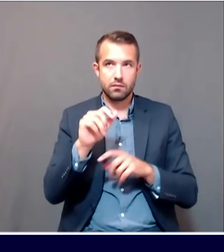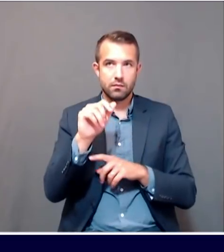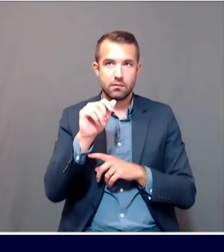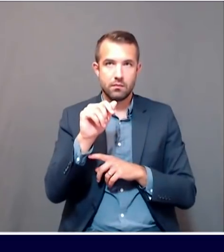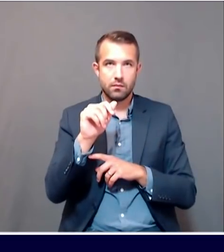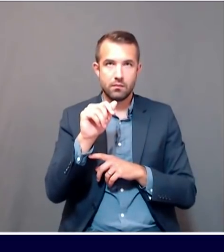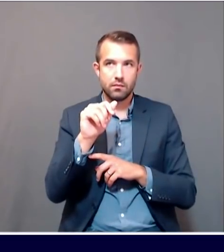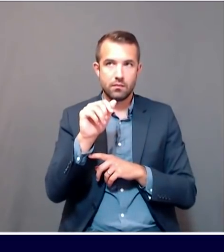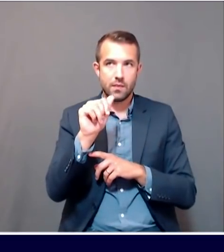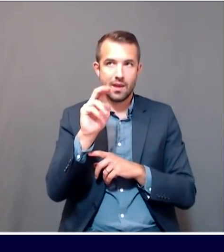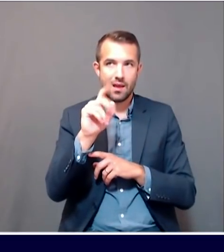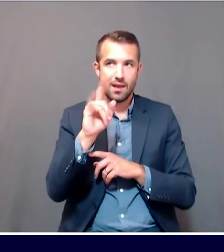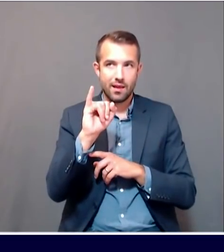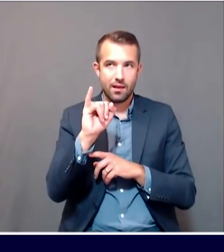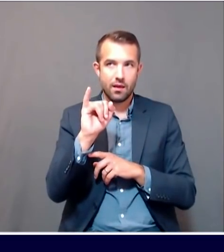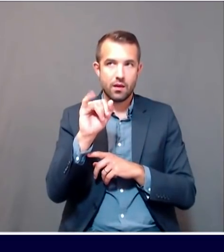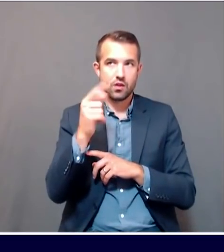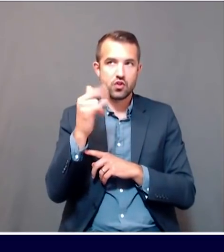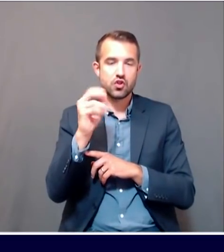basically given the